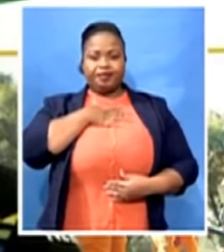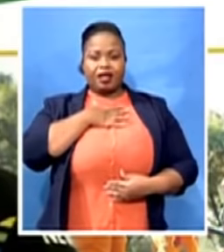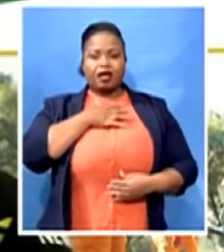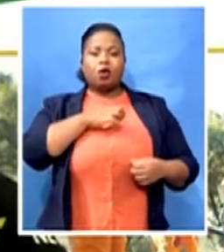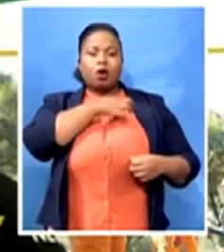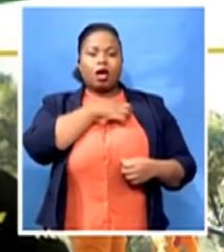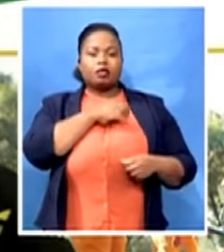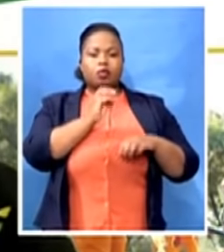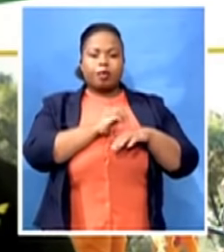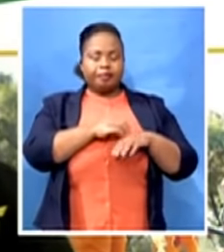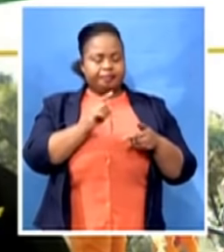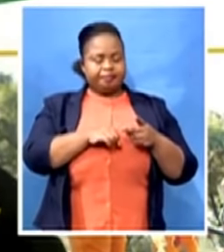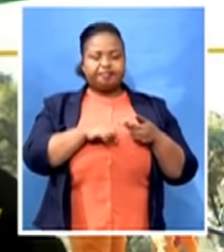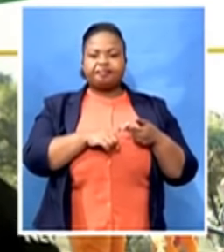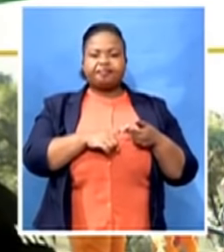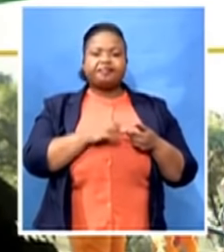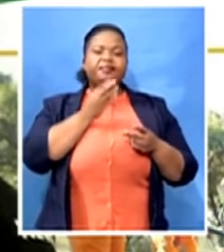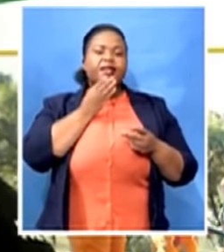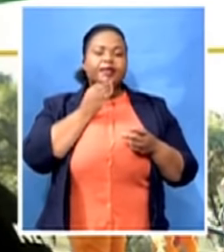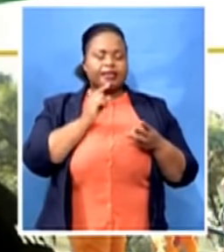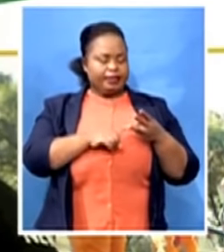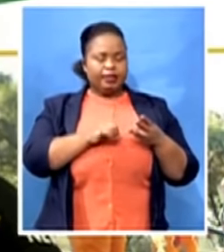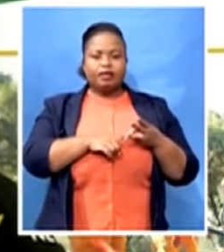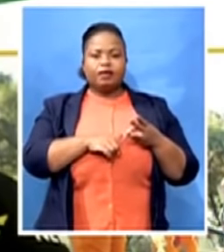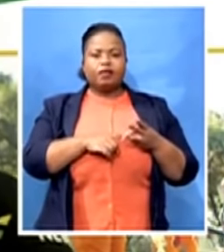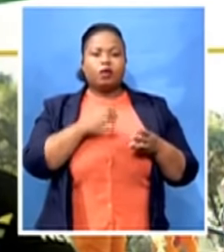swab them, because those are the vulnerable cases that can develop